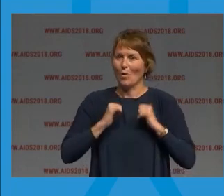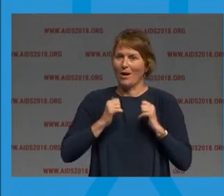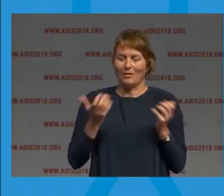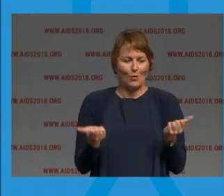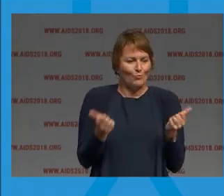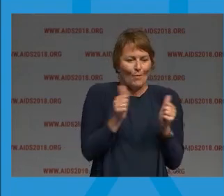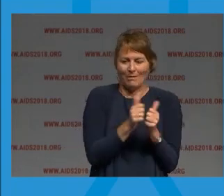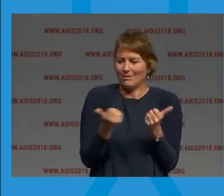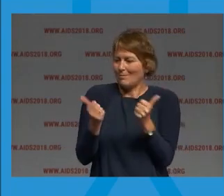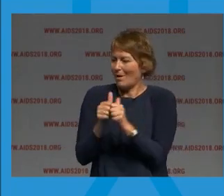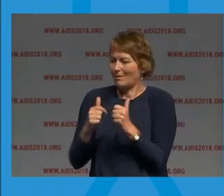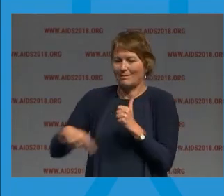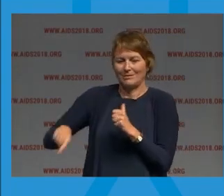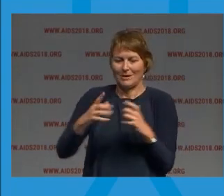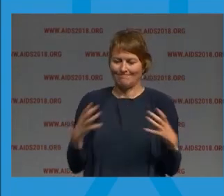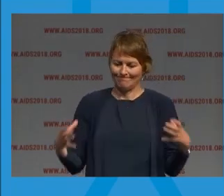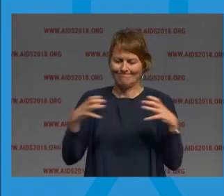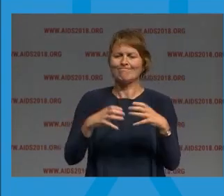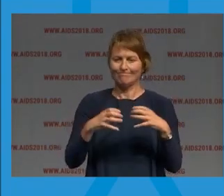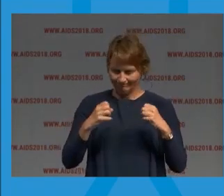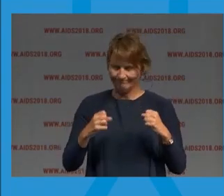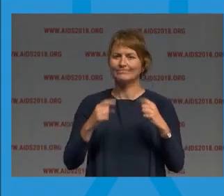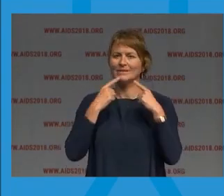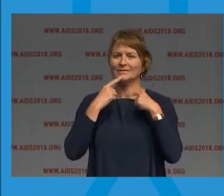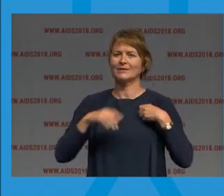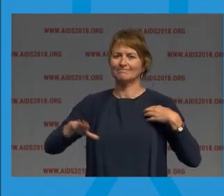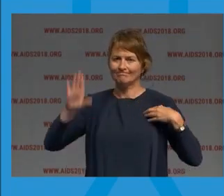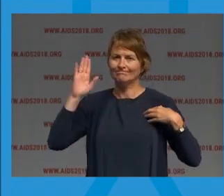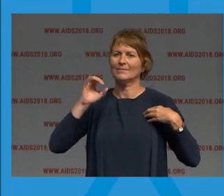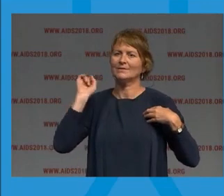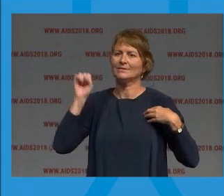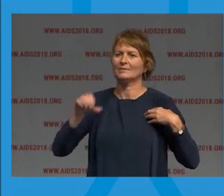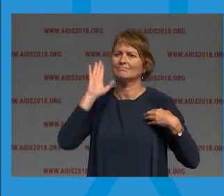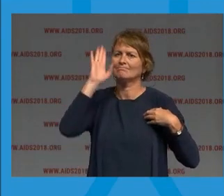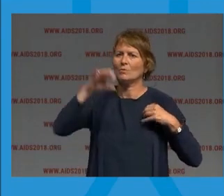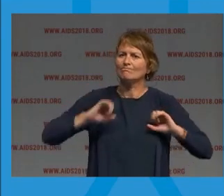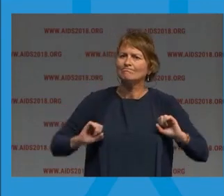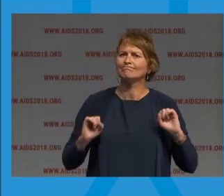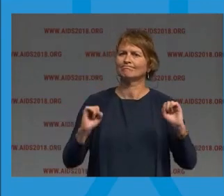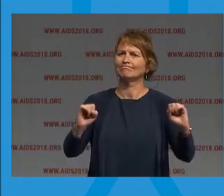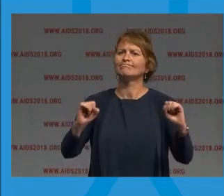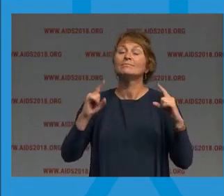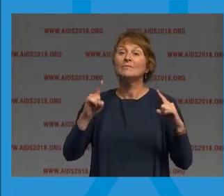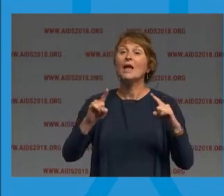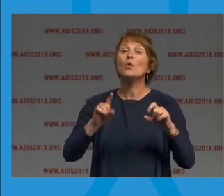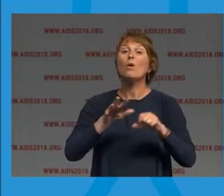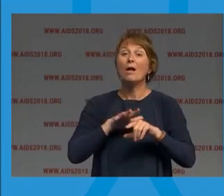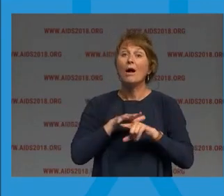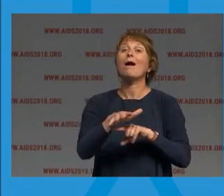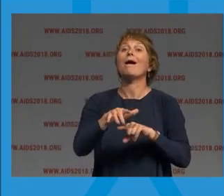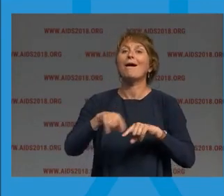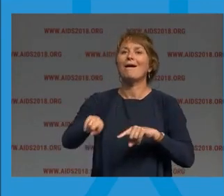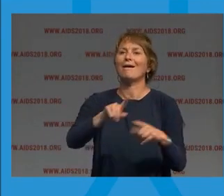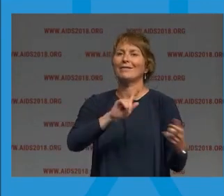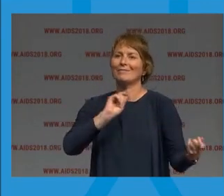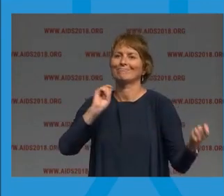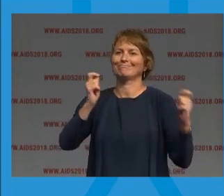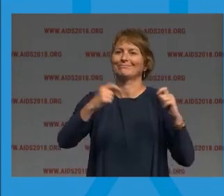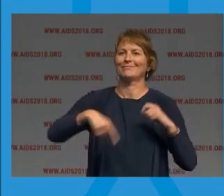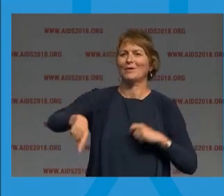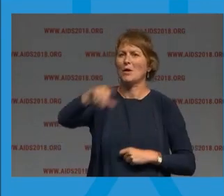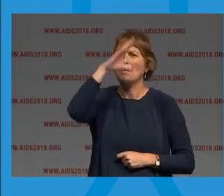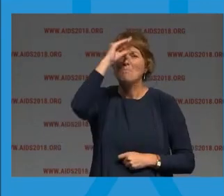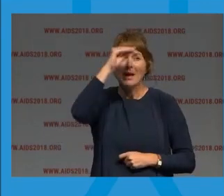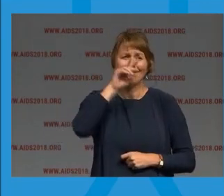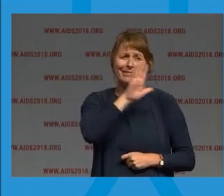It demonstrates a real commitment to real action that will make a real difference in the lives of the men who need